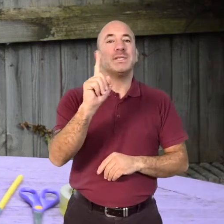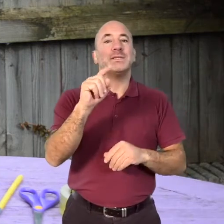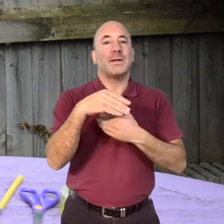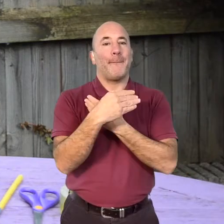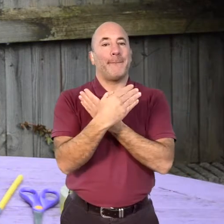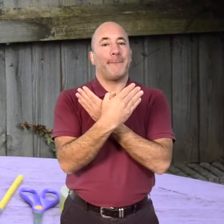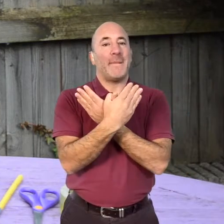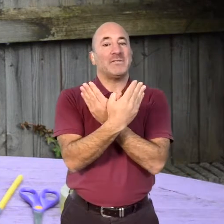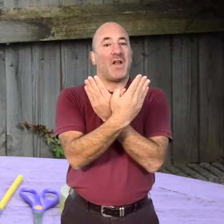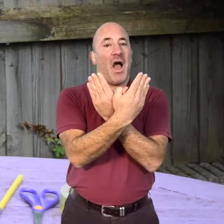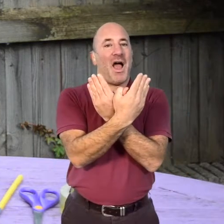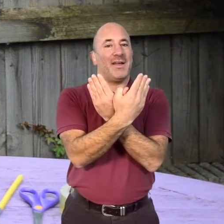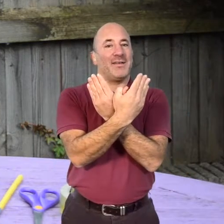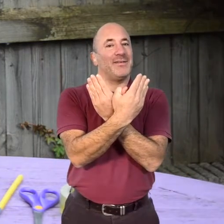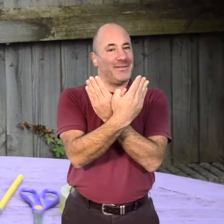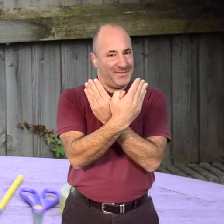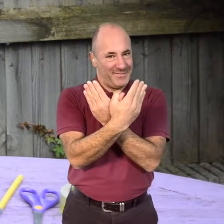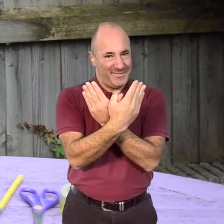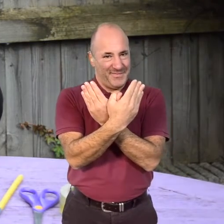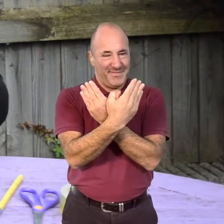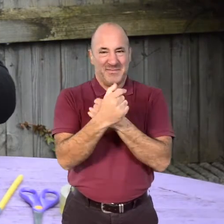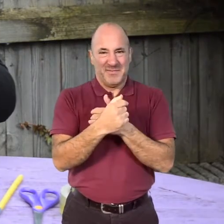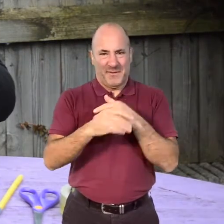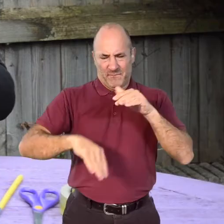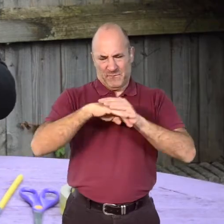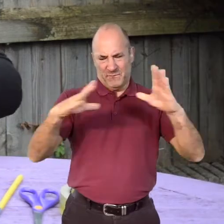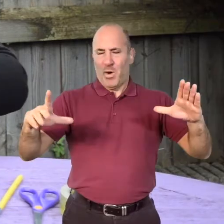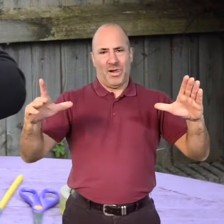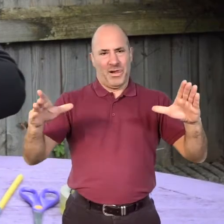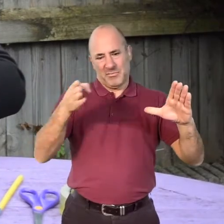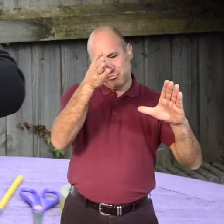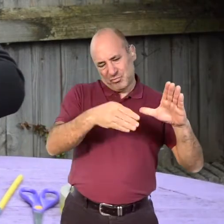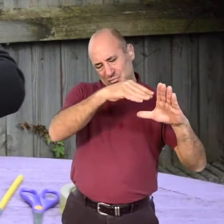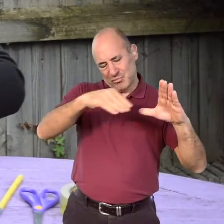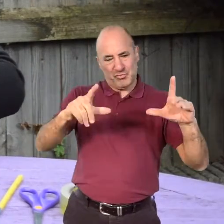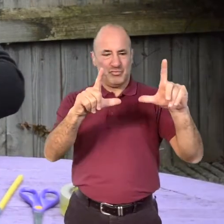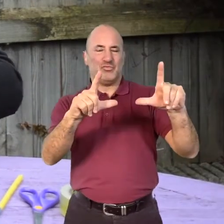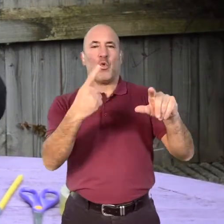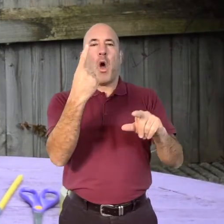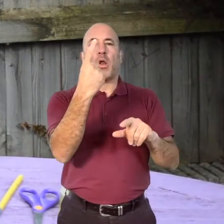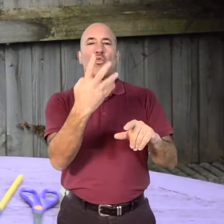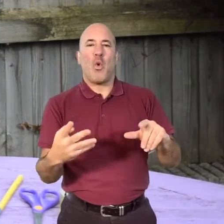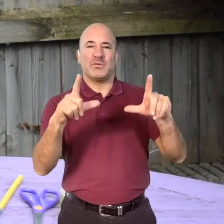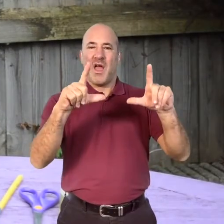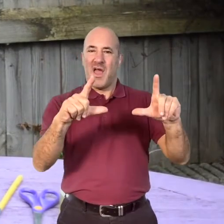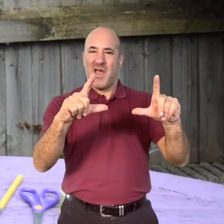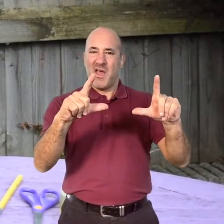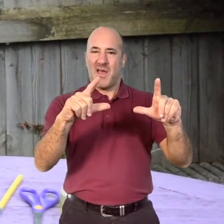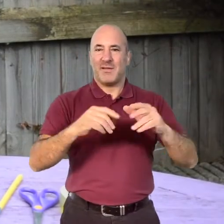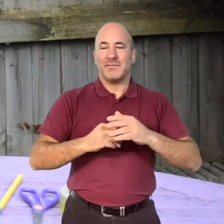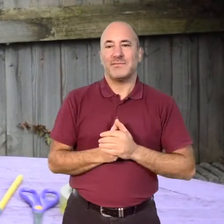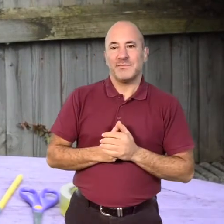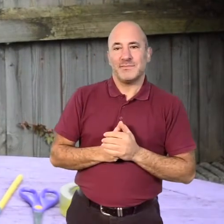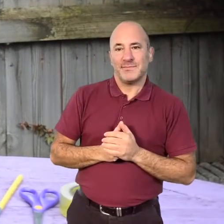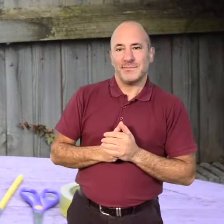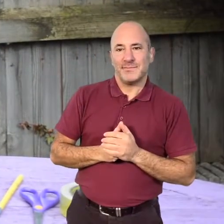start drawing out the shape of a butterfly, and it's going to take up around 1/4 of my page.